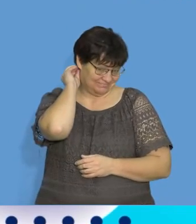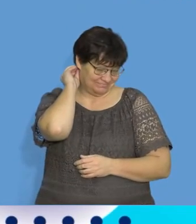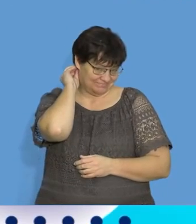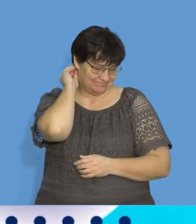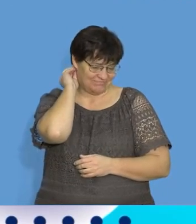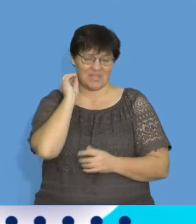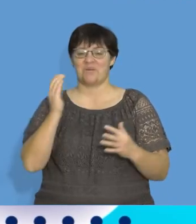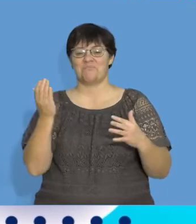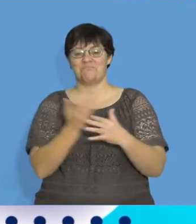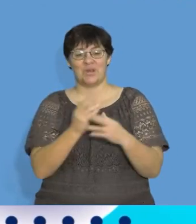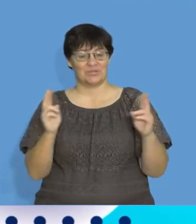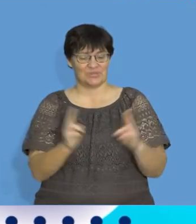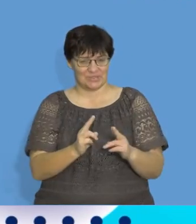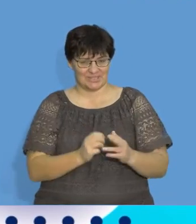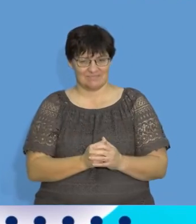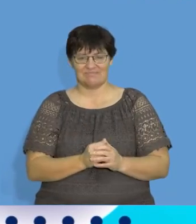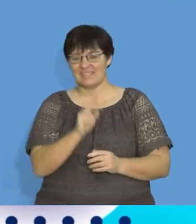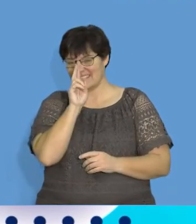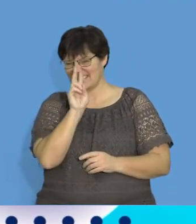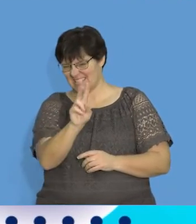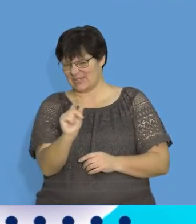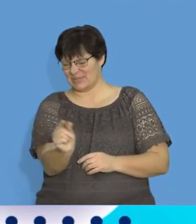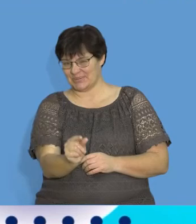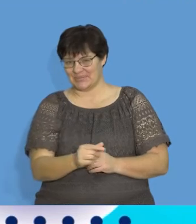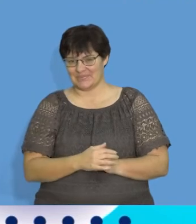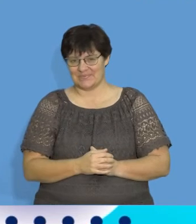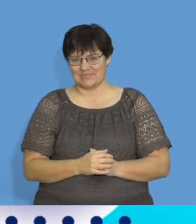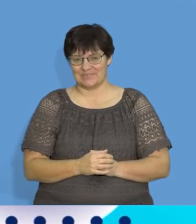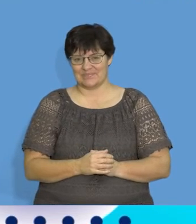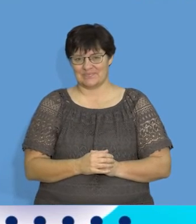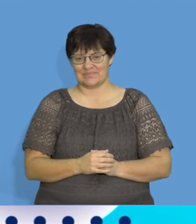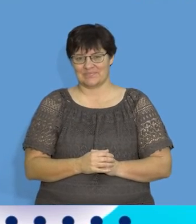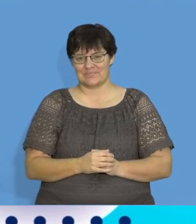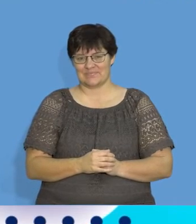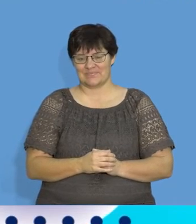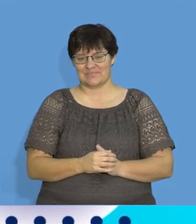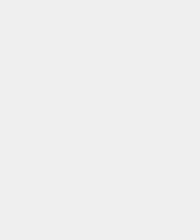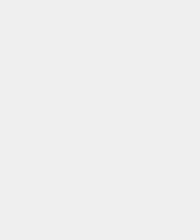in mind, we're going to take a short break, and I'll see you in a couple of minutes.